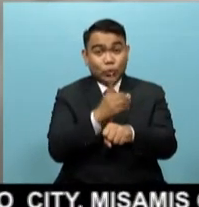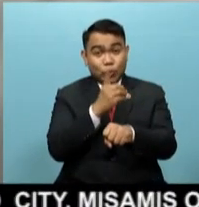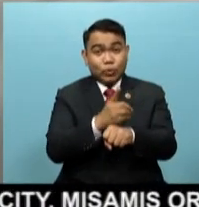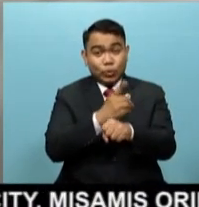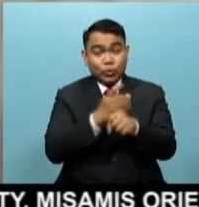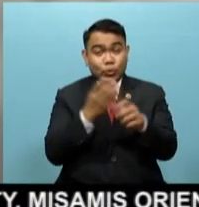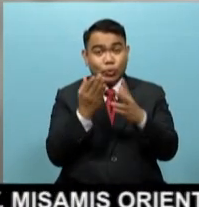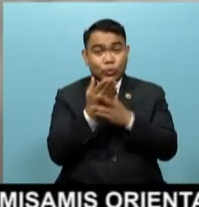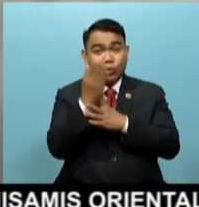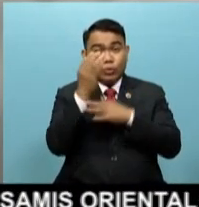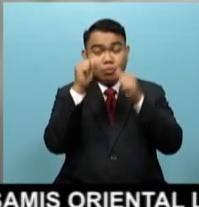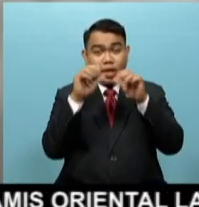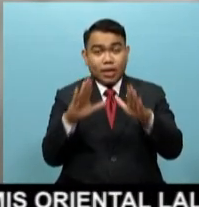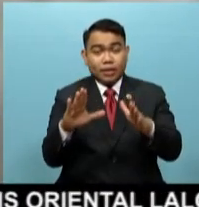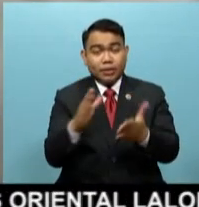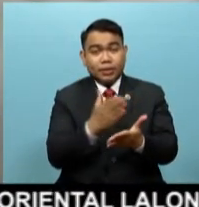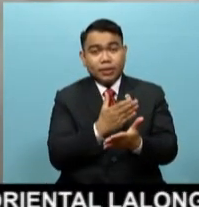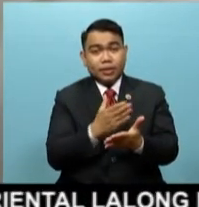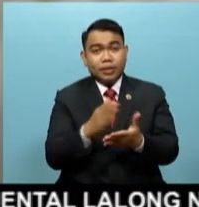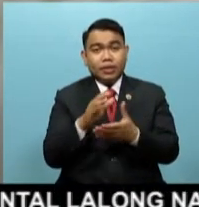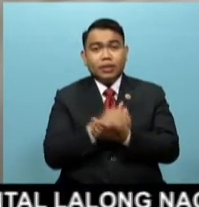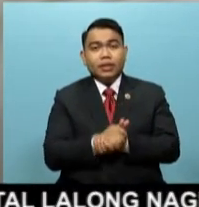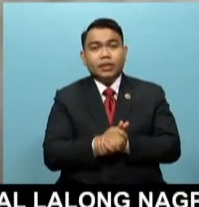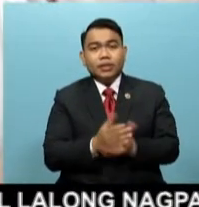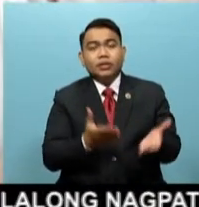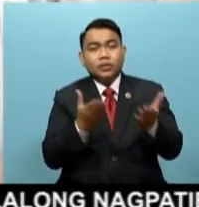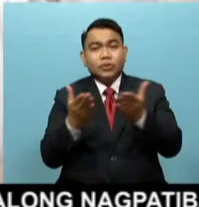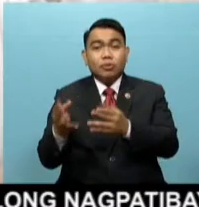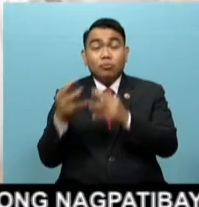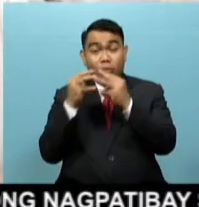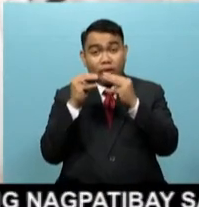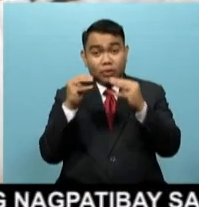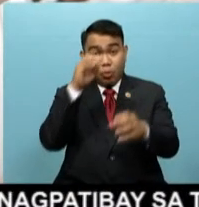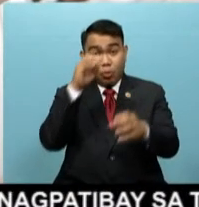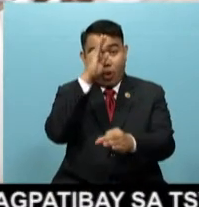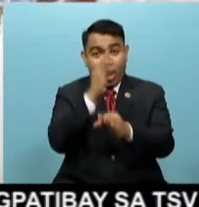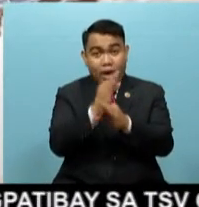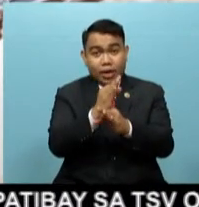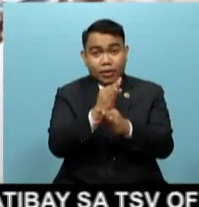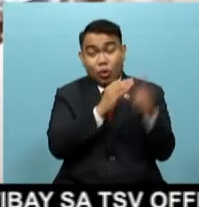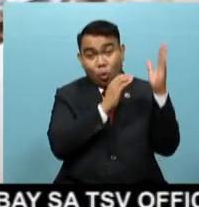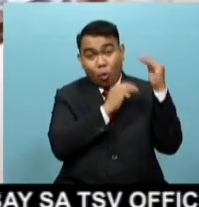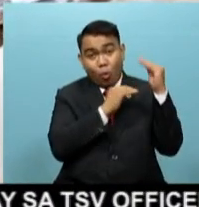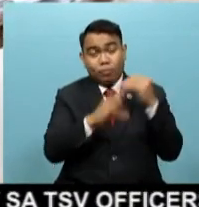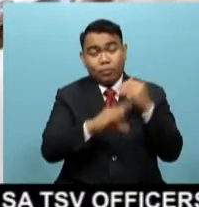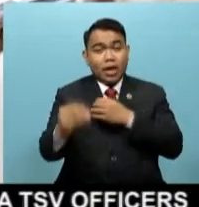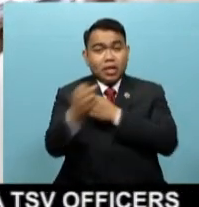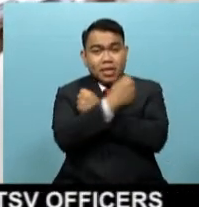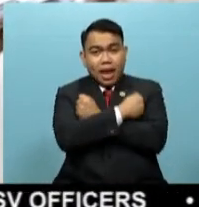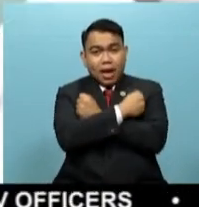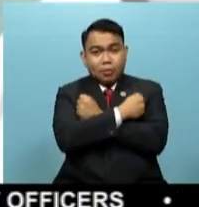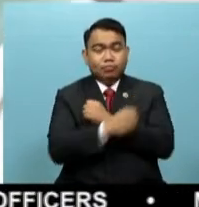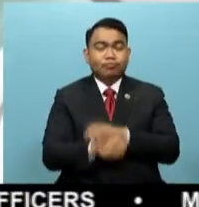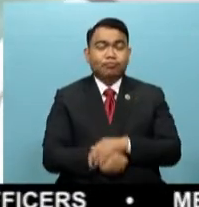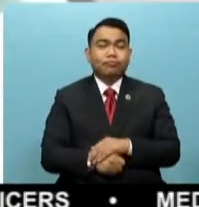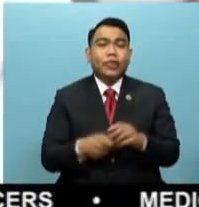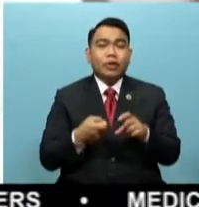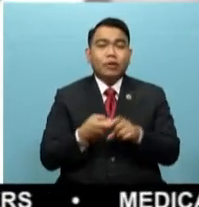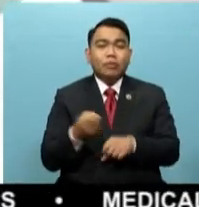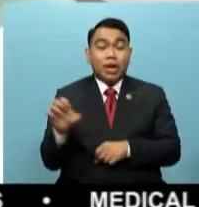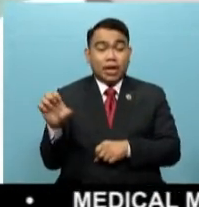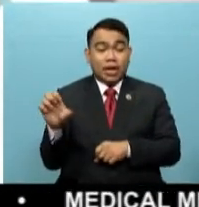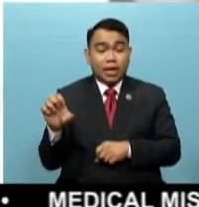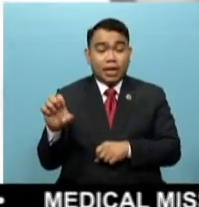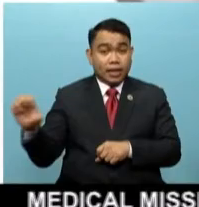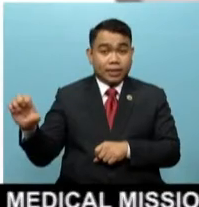through blessed hymns that carry the timeless messages of faith, hope, and love. From Eastern